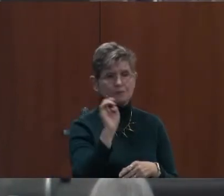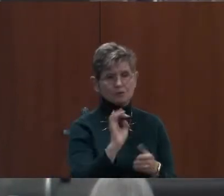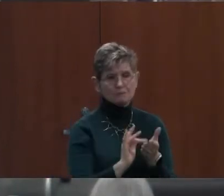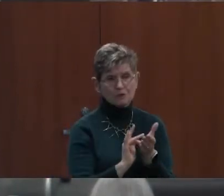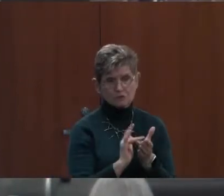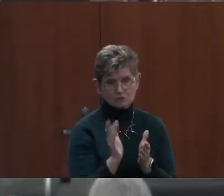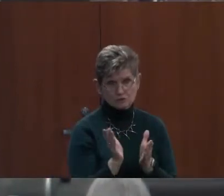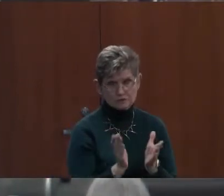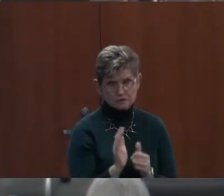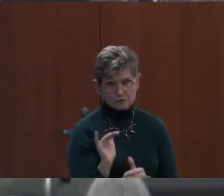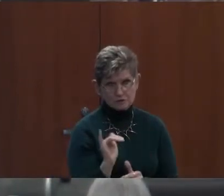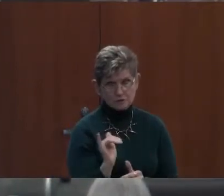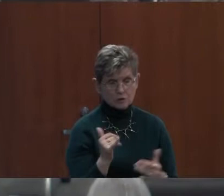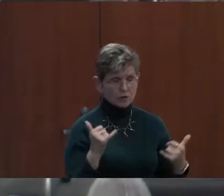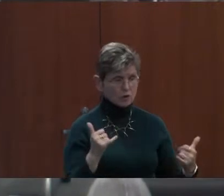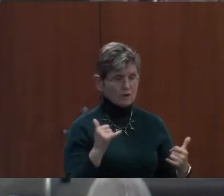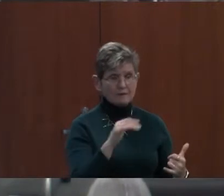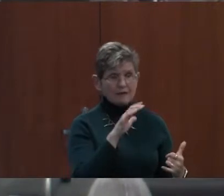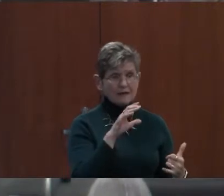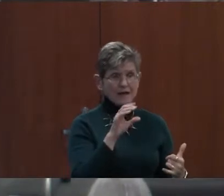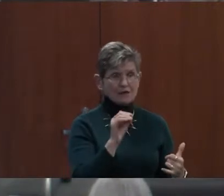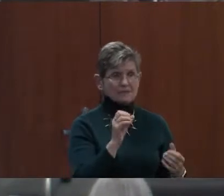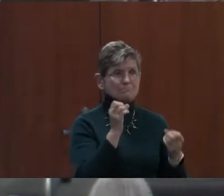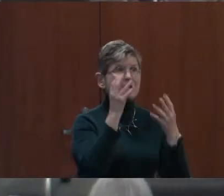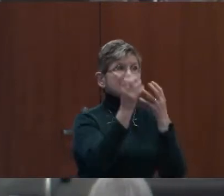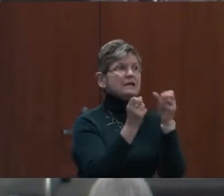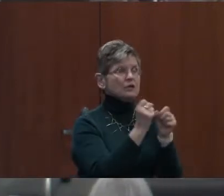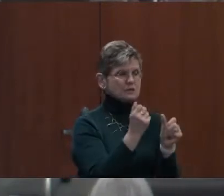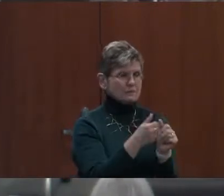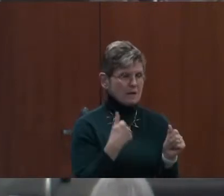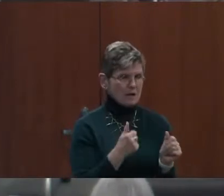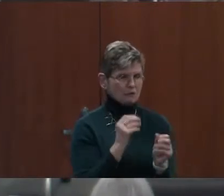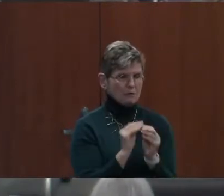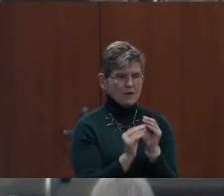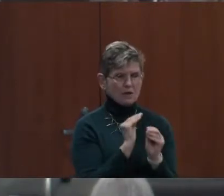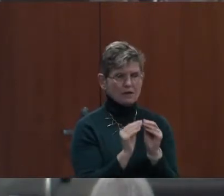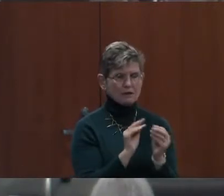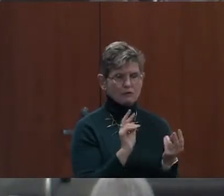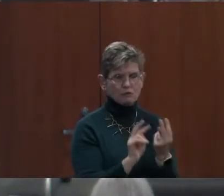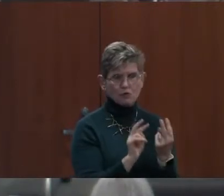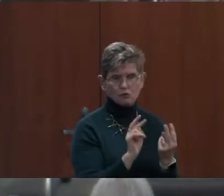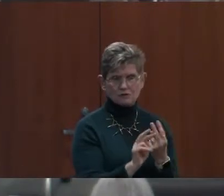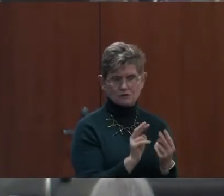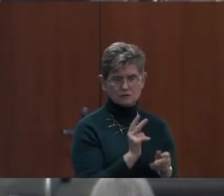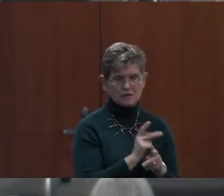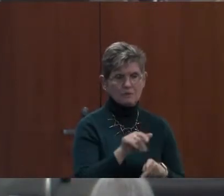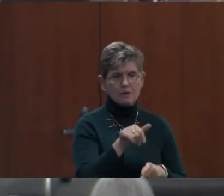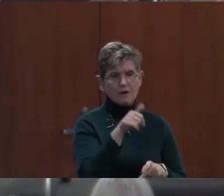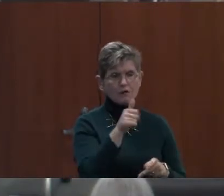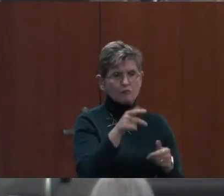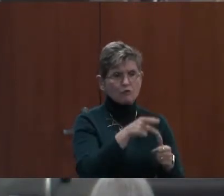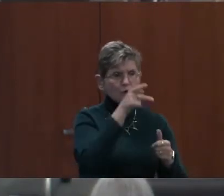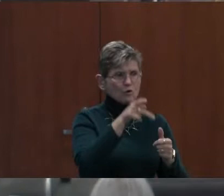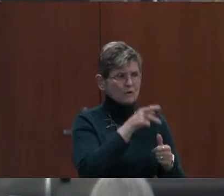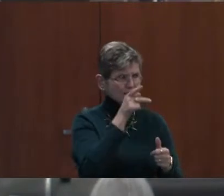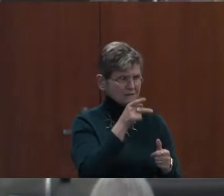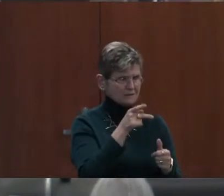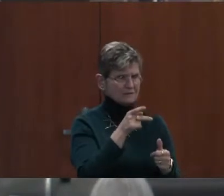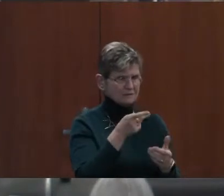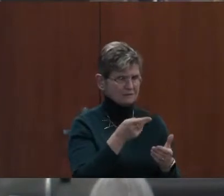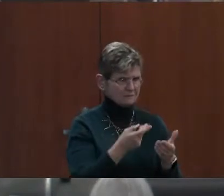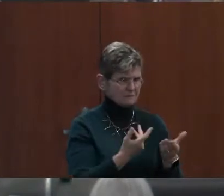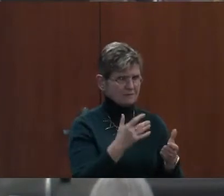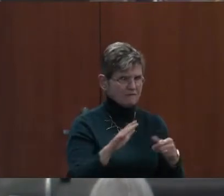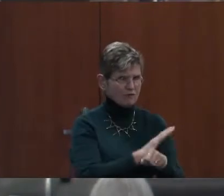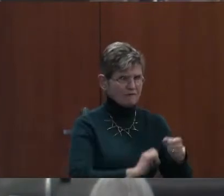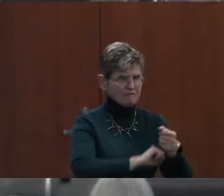services. Currently, the county is running many years behind in repairing roads in order to keep other priorities such as this board funded. In order for